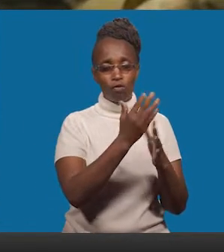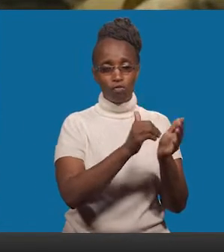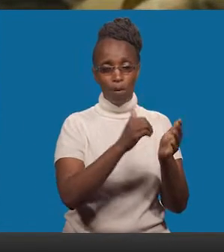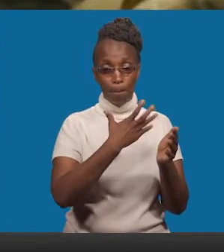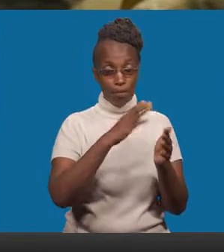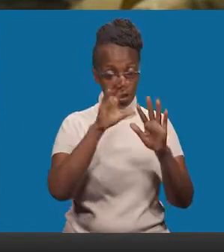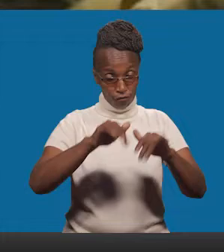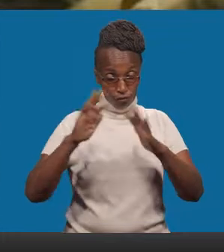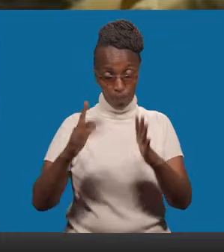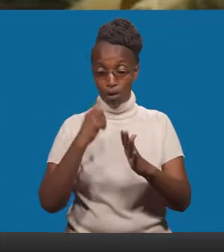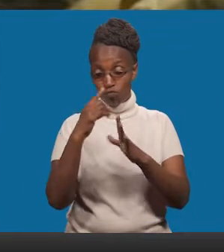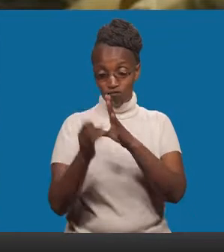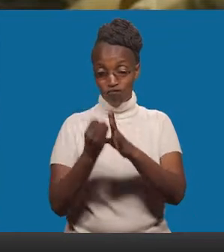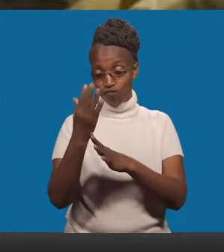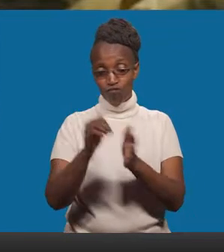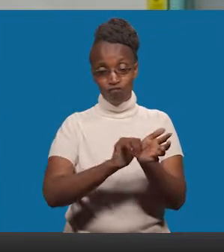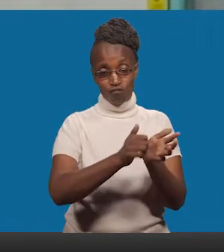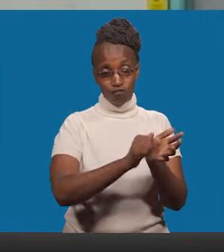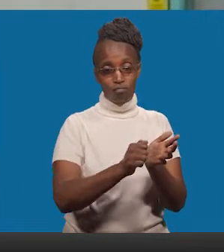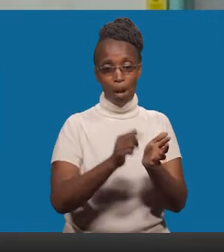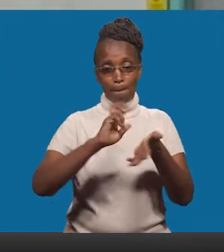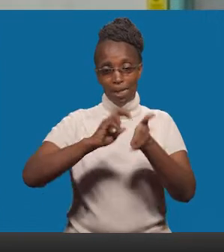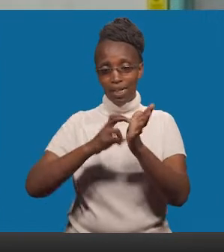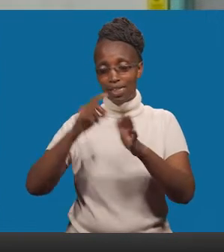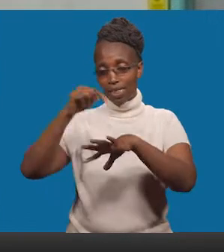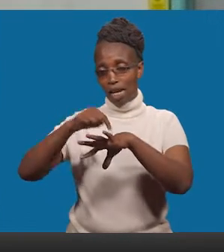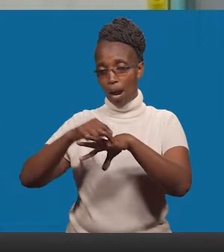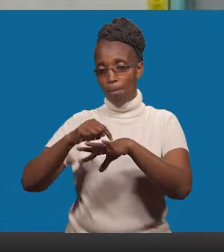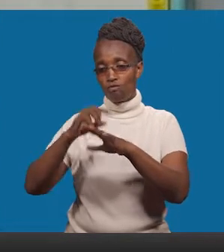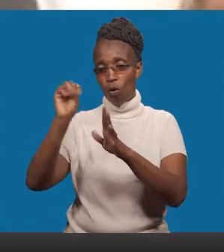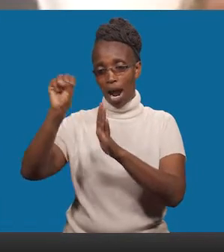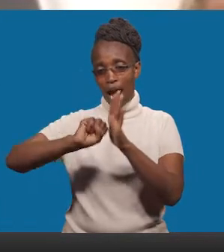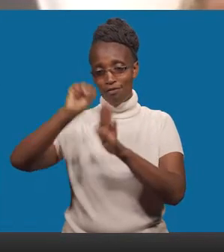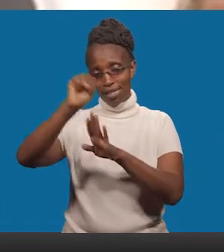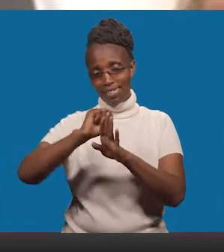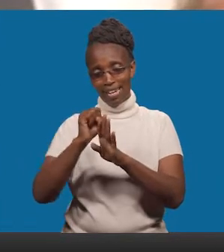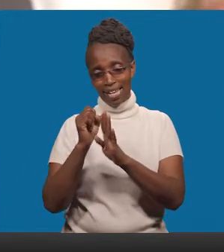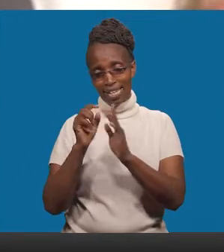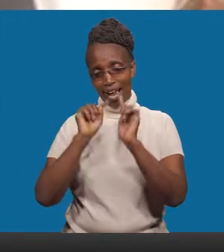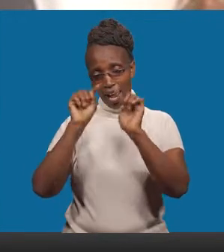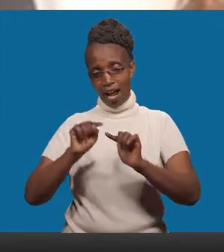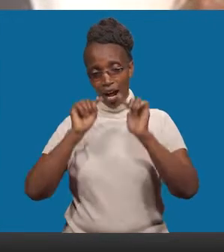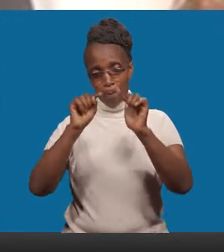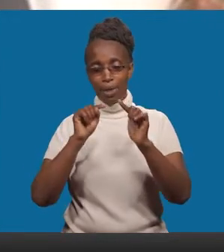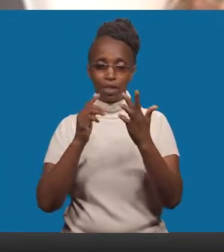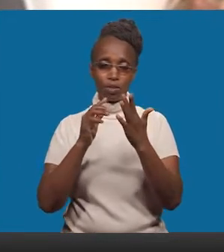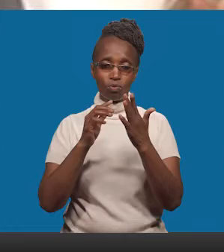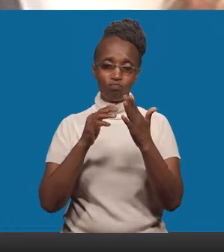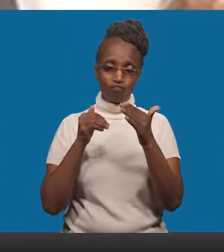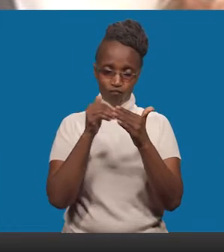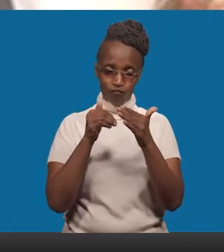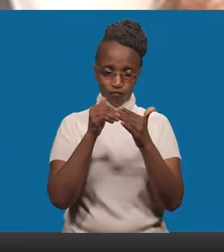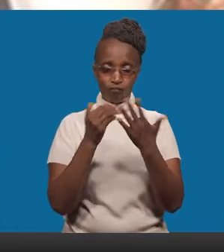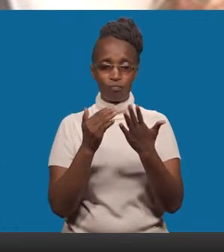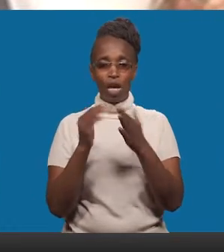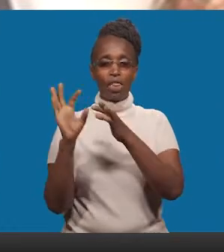mahindi, ikizingatiwa kuwa msimu wa kuvuna walichopanda wakulima hao umewadia. The committees of agriculture, trade and